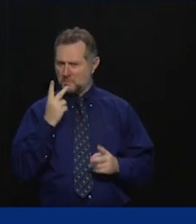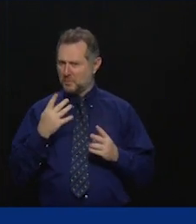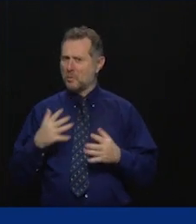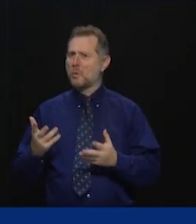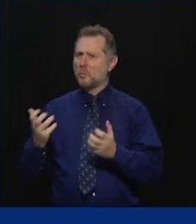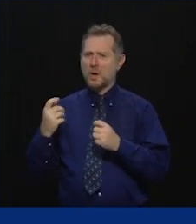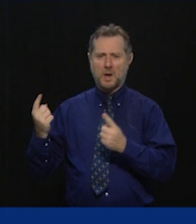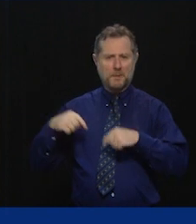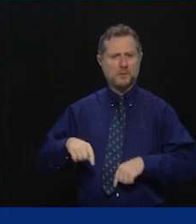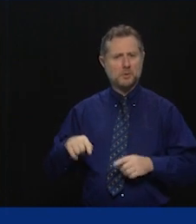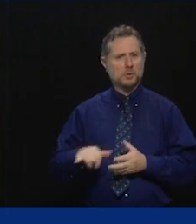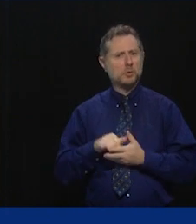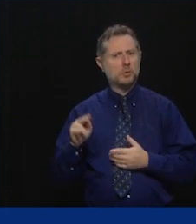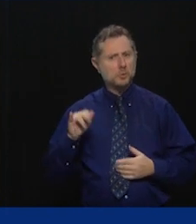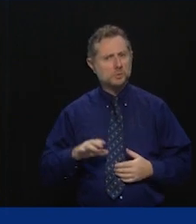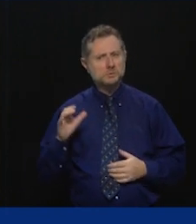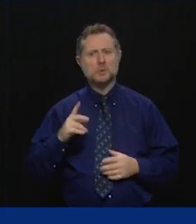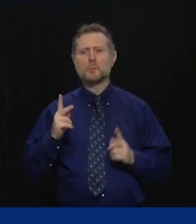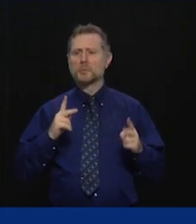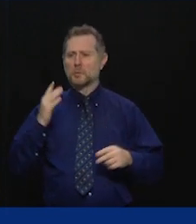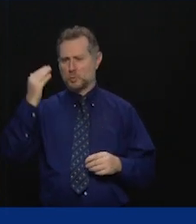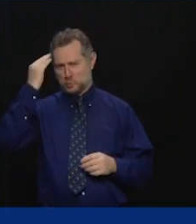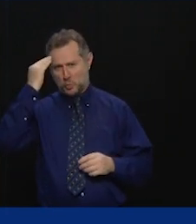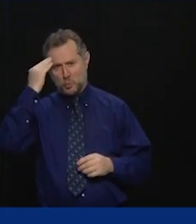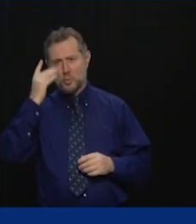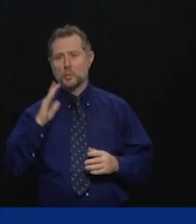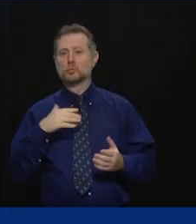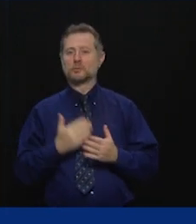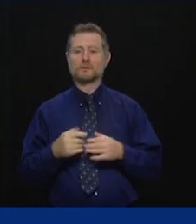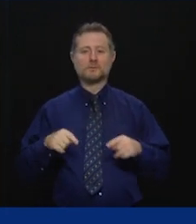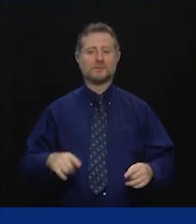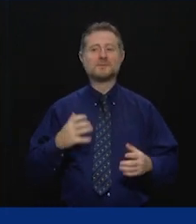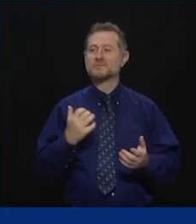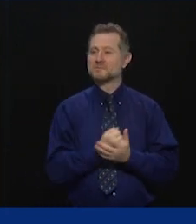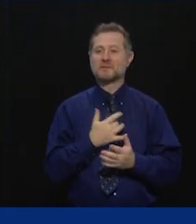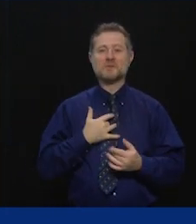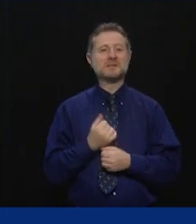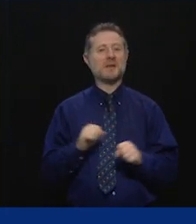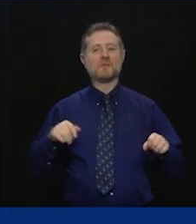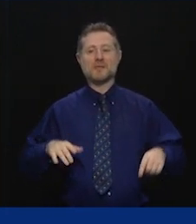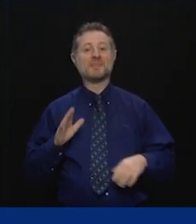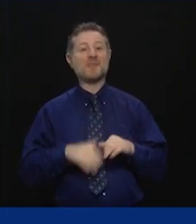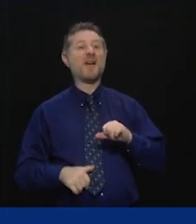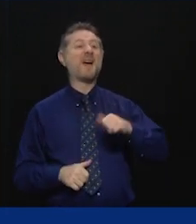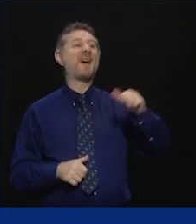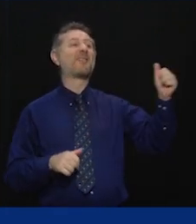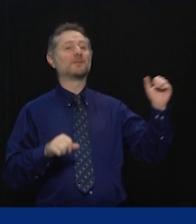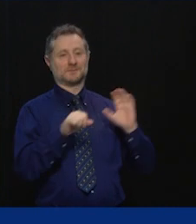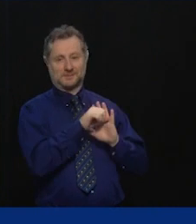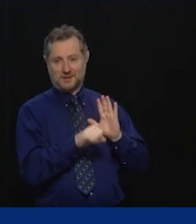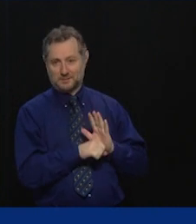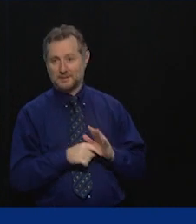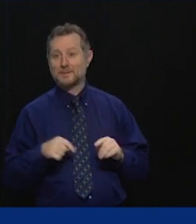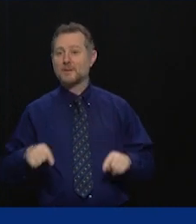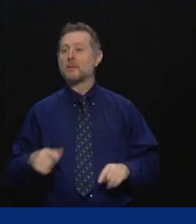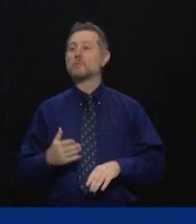confidence to know when you come to New York, you're in a much safer place than elsewhere, and this is going to help us. But we can still do a little bit better here, team.